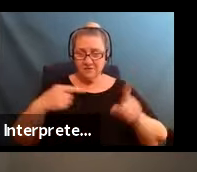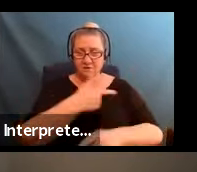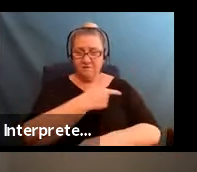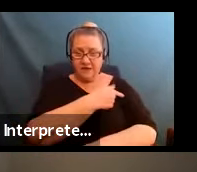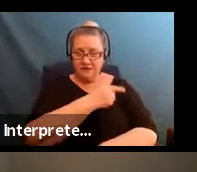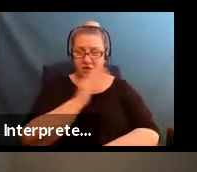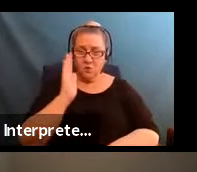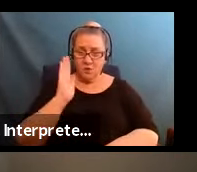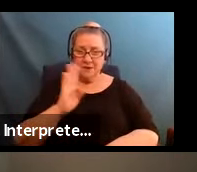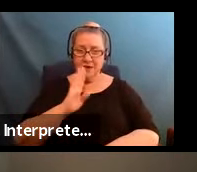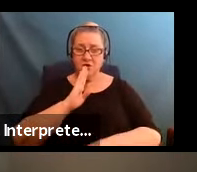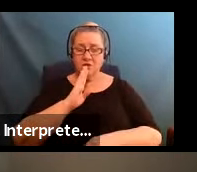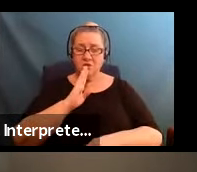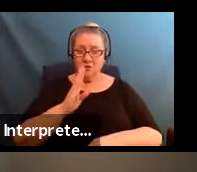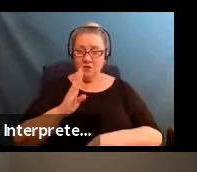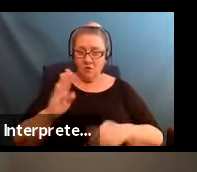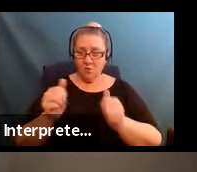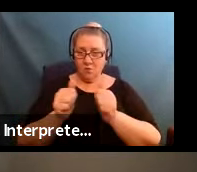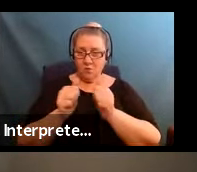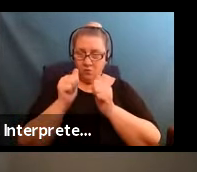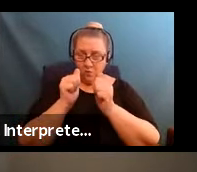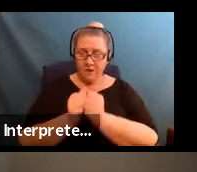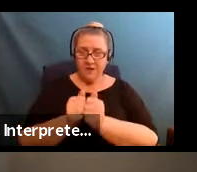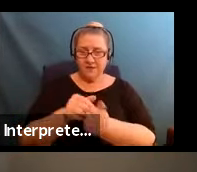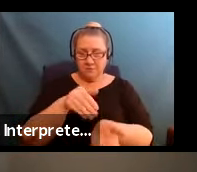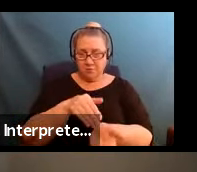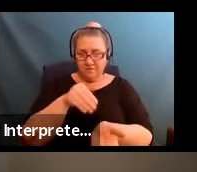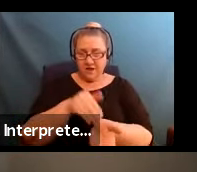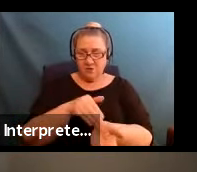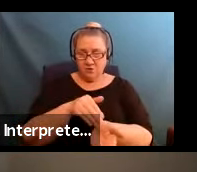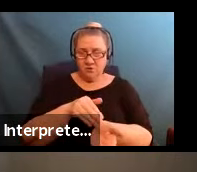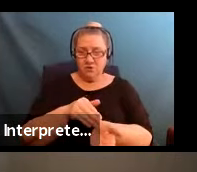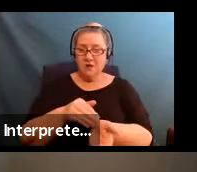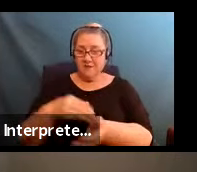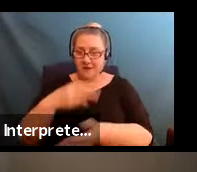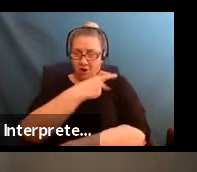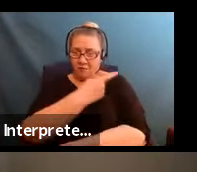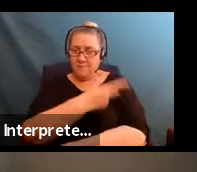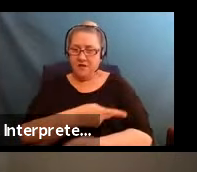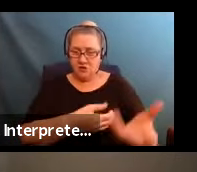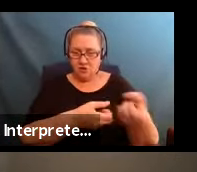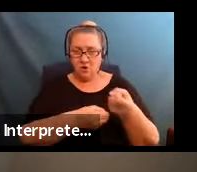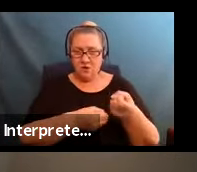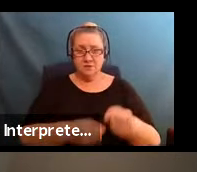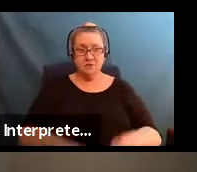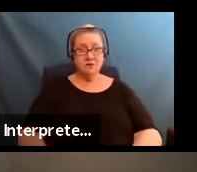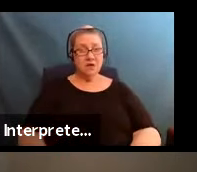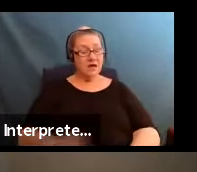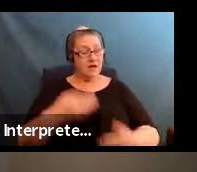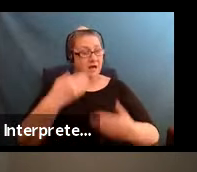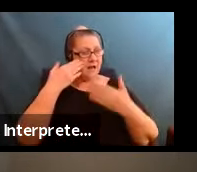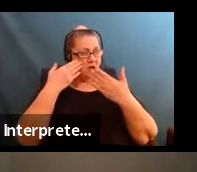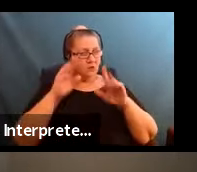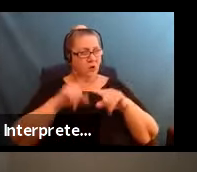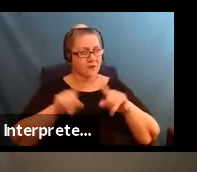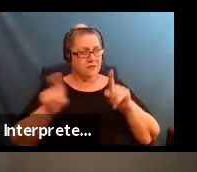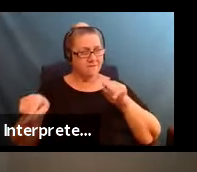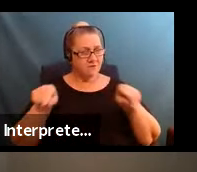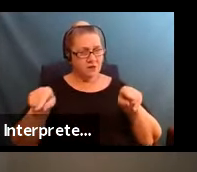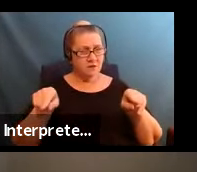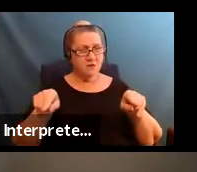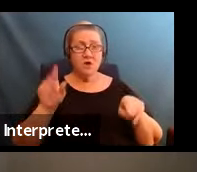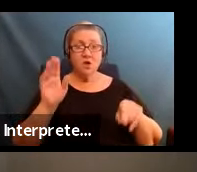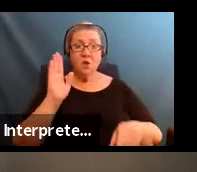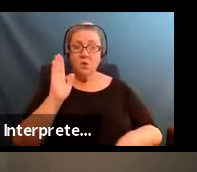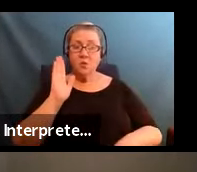really will be with the providers that our most vulnerable patients trust. Ronnie, I don't know the difference between the two. It's a great question. So what we'll do